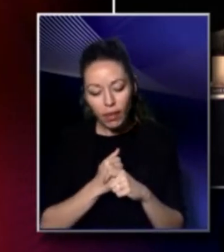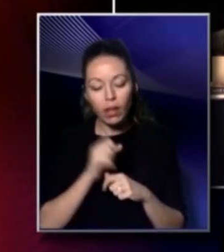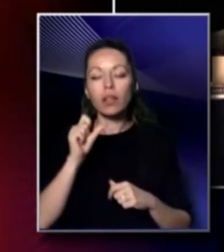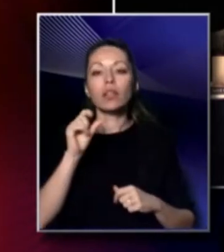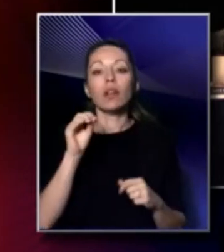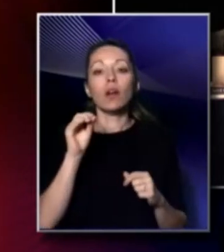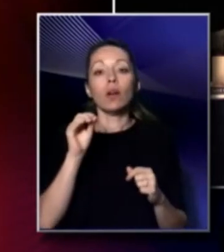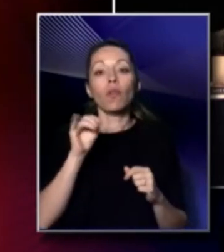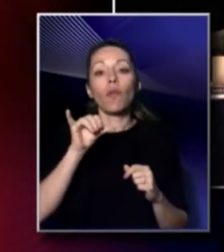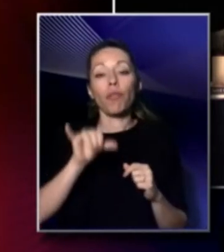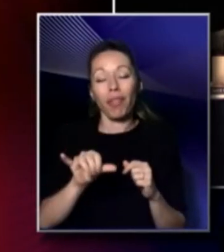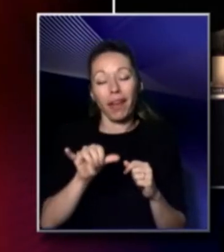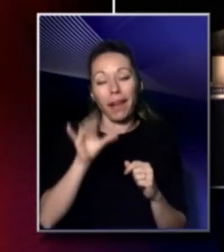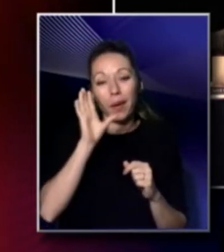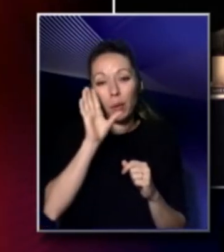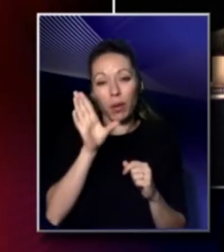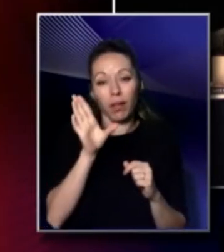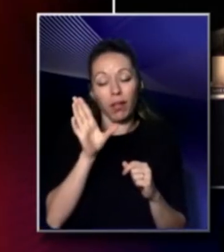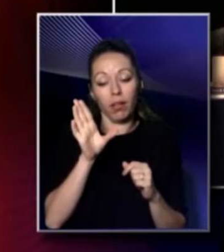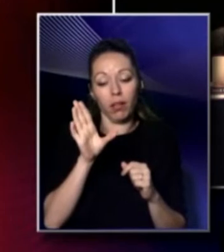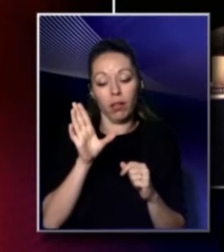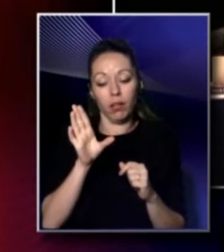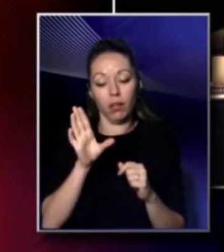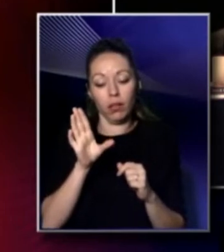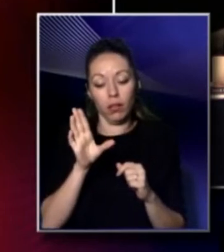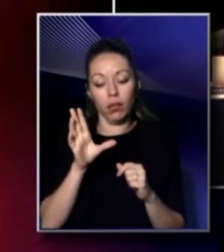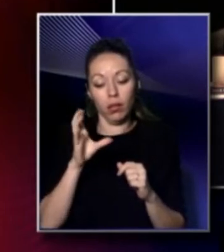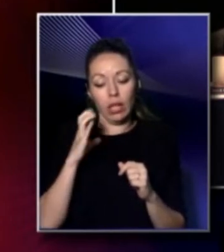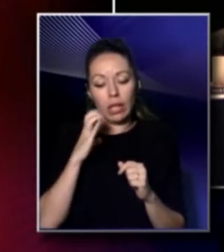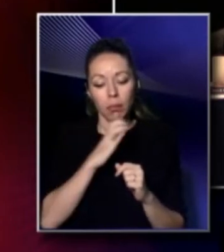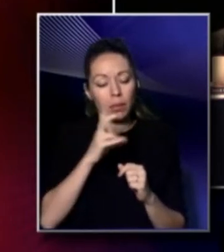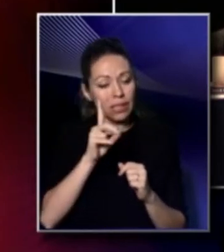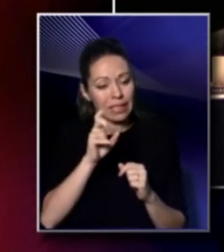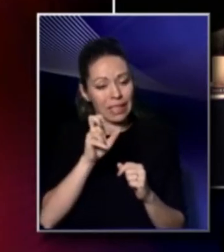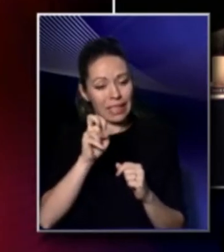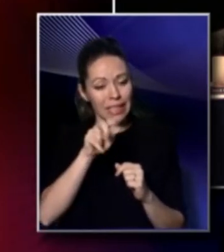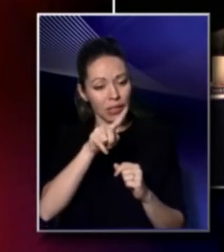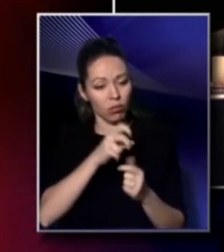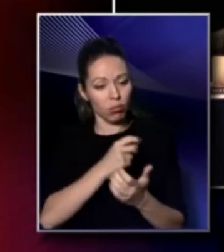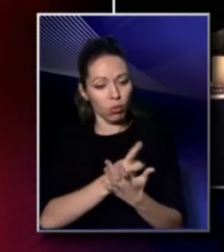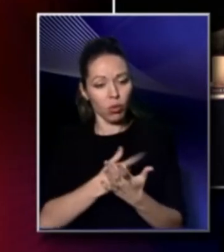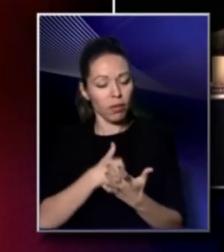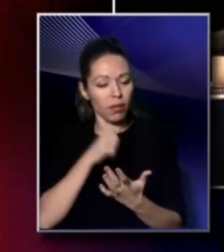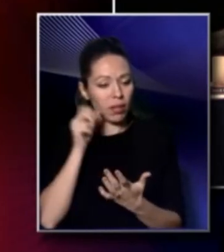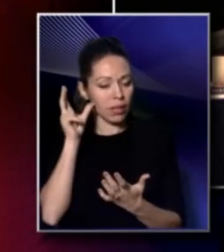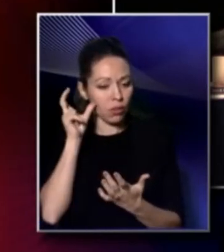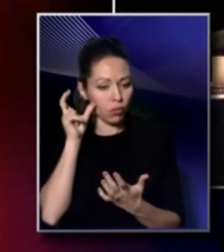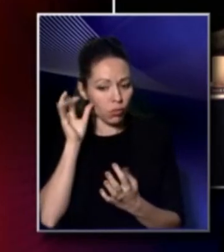So that will be a committee. Dean, did I get your approval? I didn't hear it.